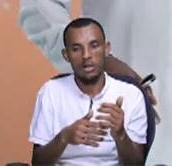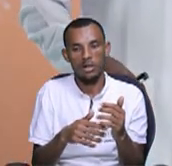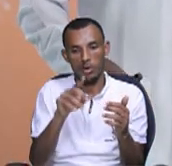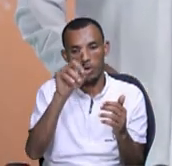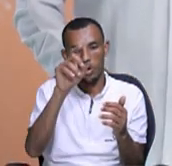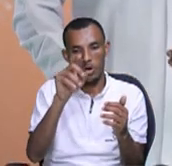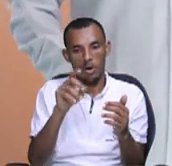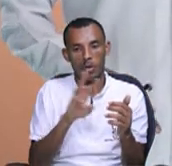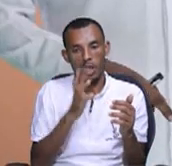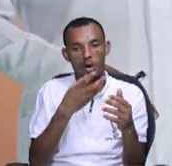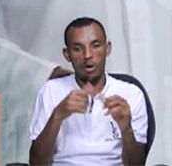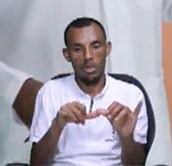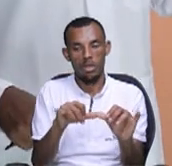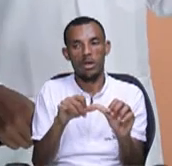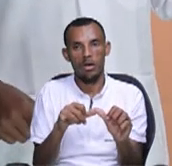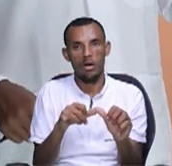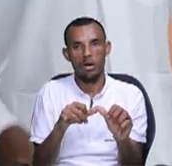next we continue